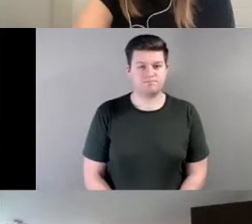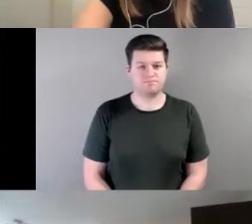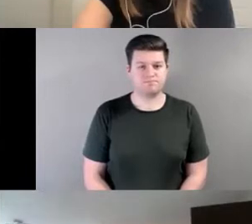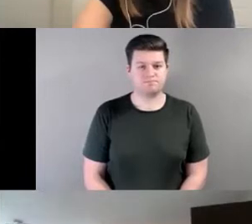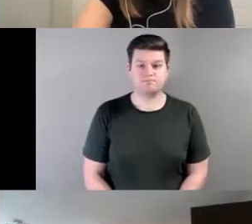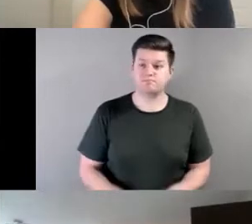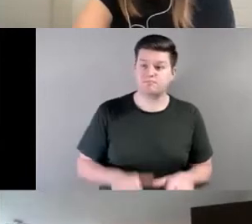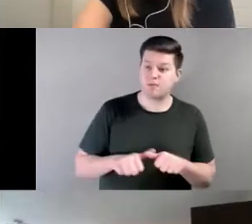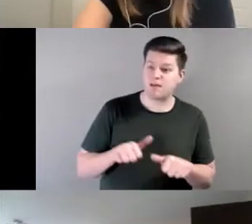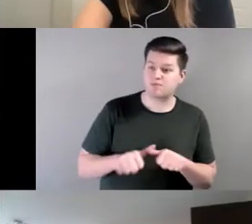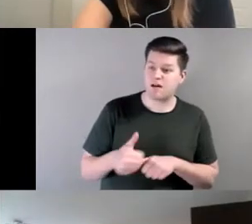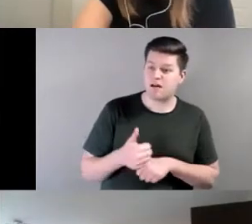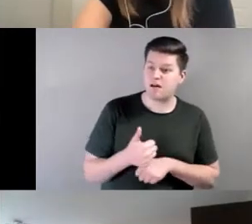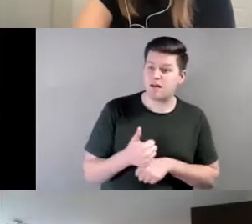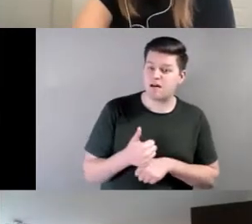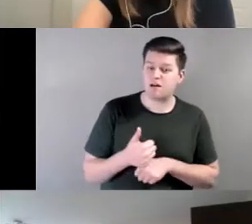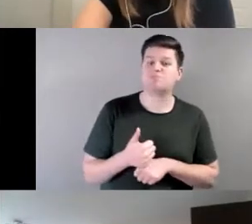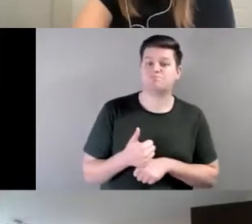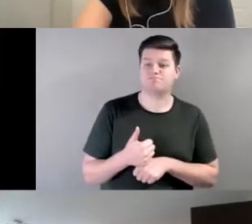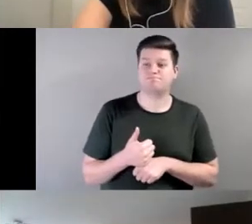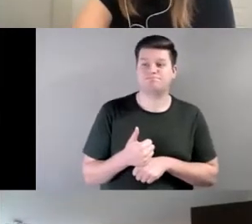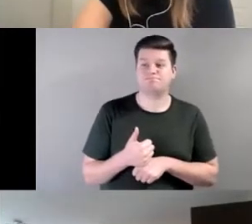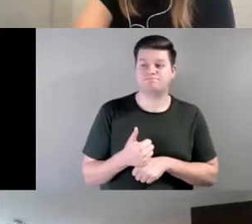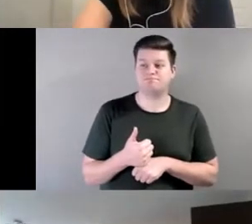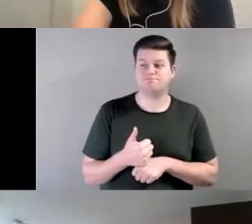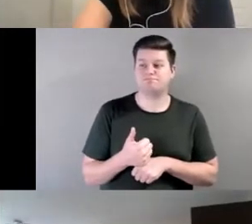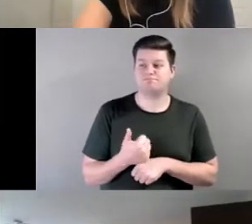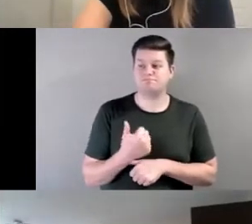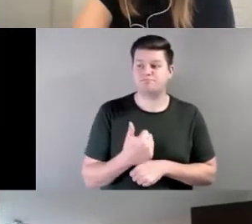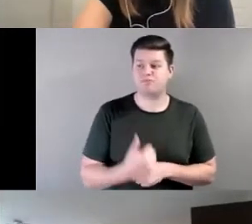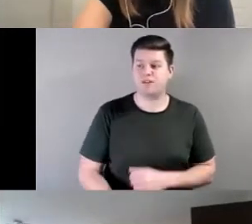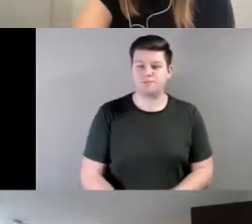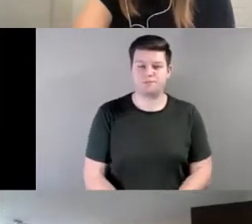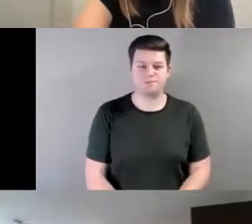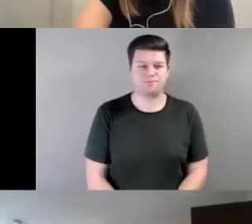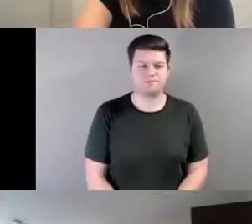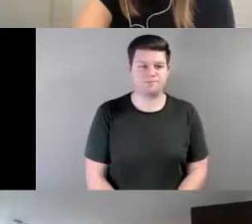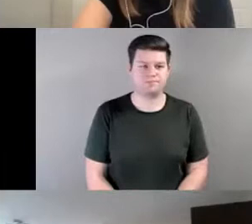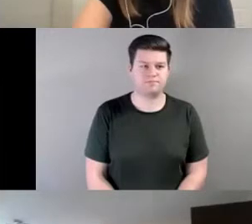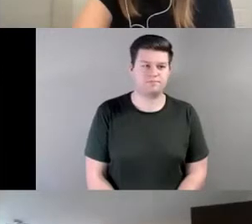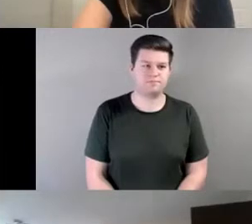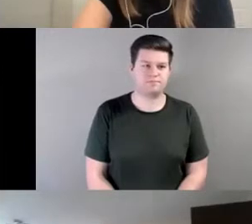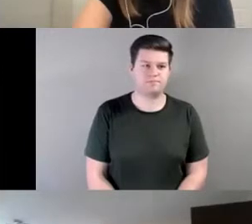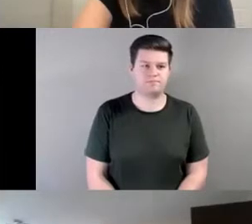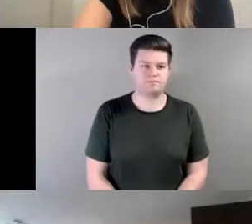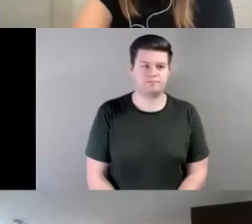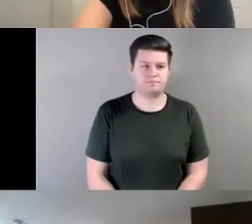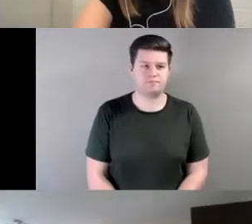That do, Emma? That's it. If you just want to do your slides, then we'll...